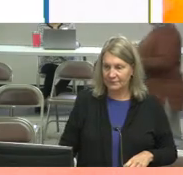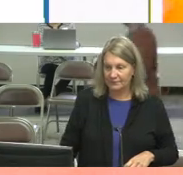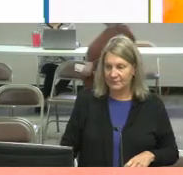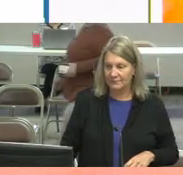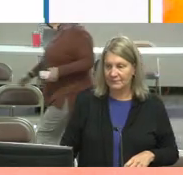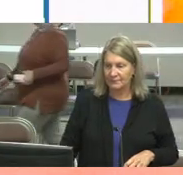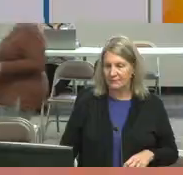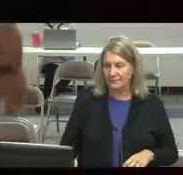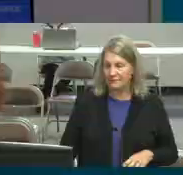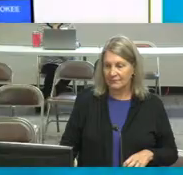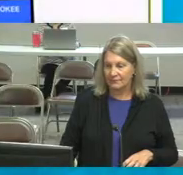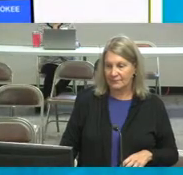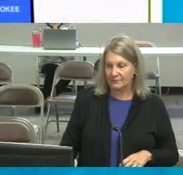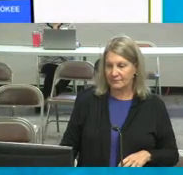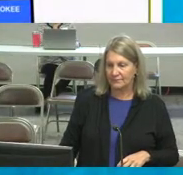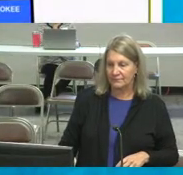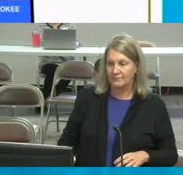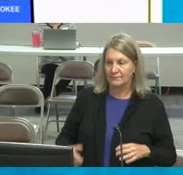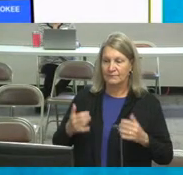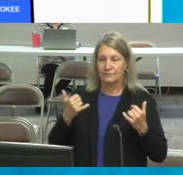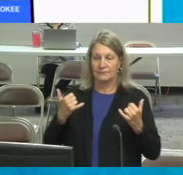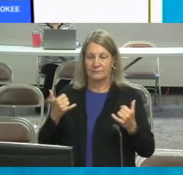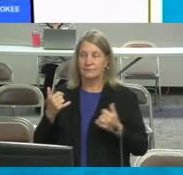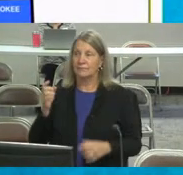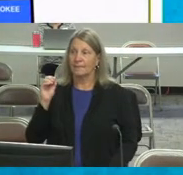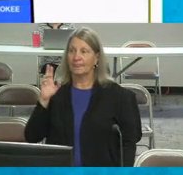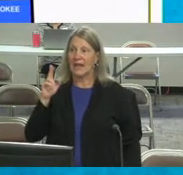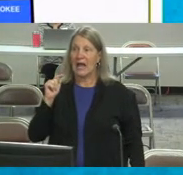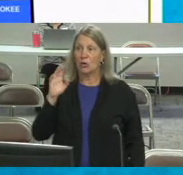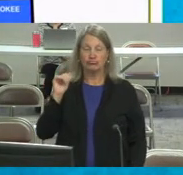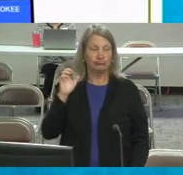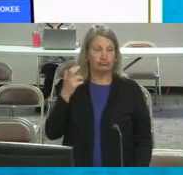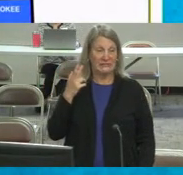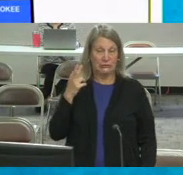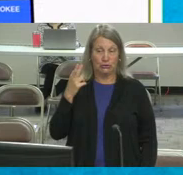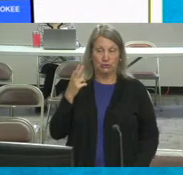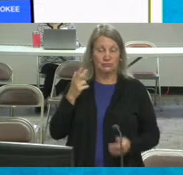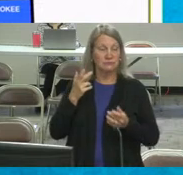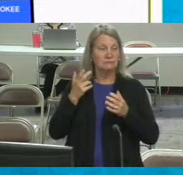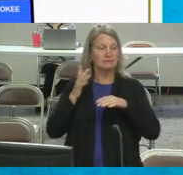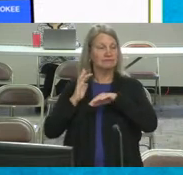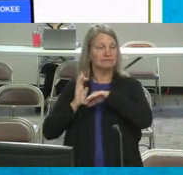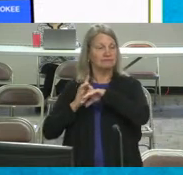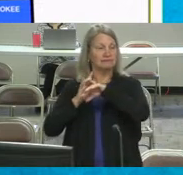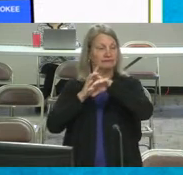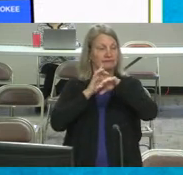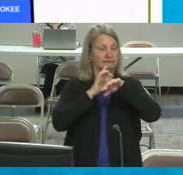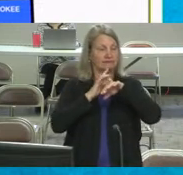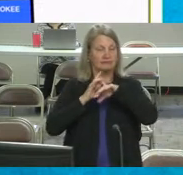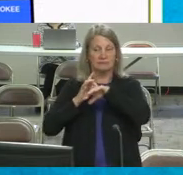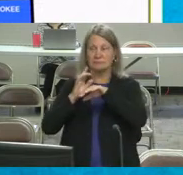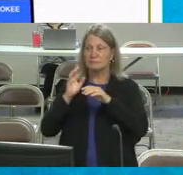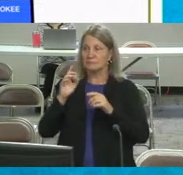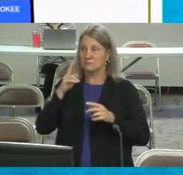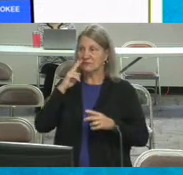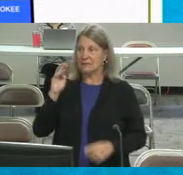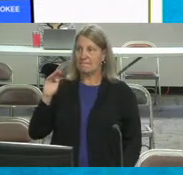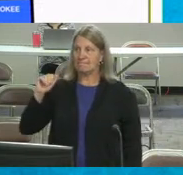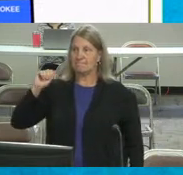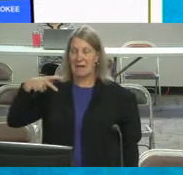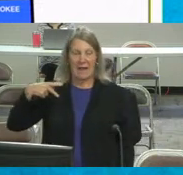100 and we expect 105 or more this coming summer our Outreach staff